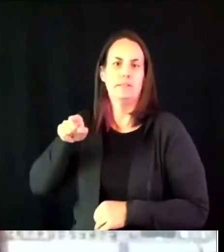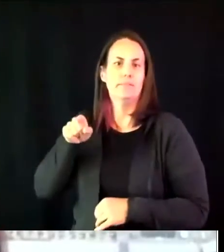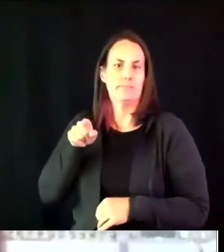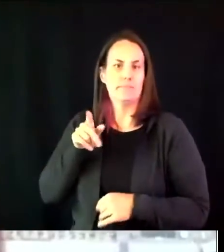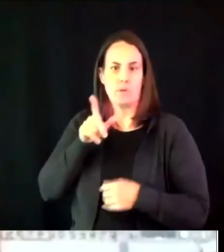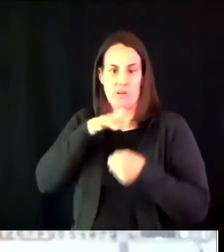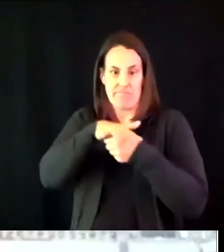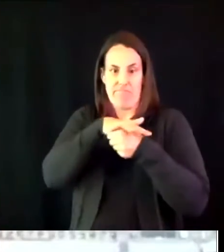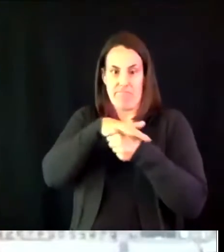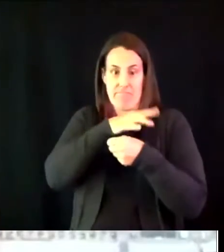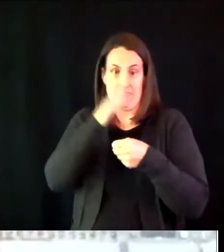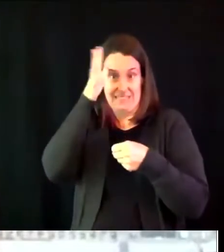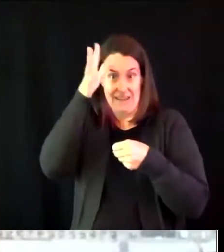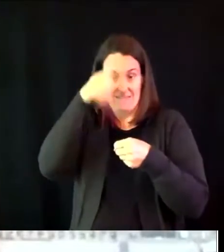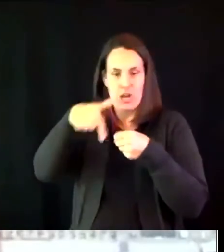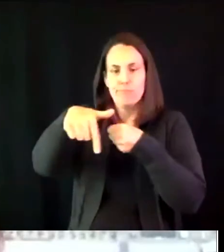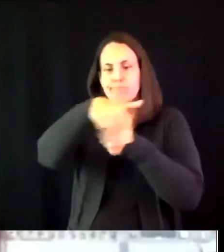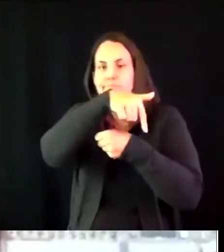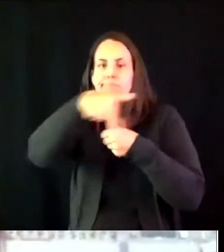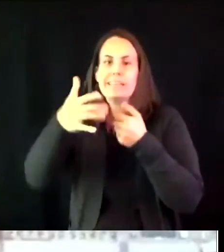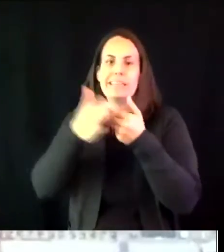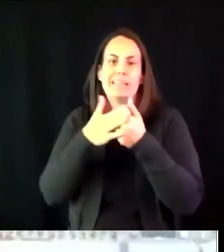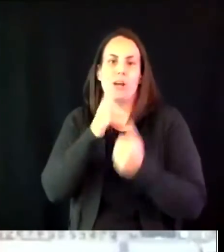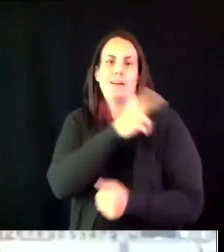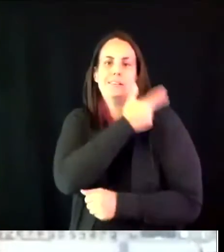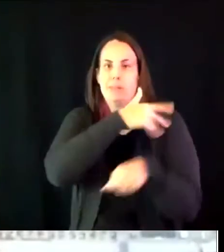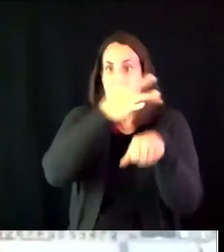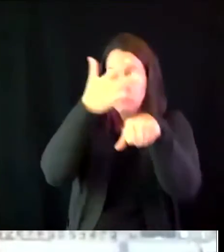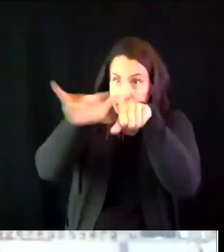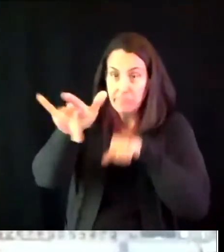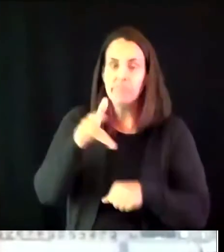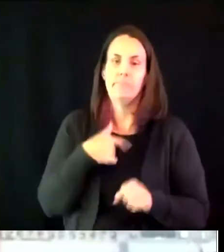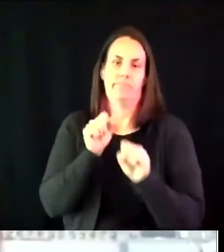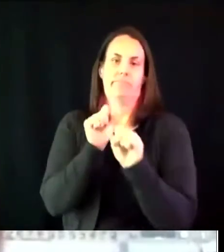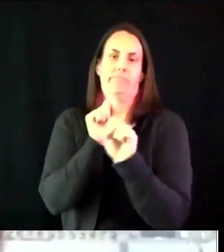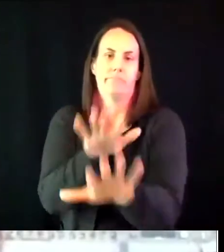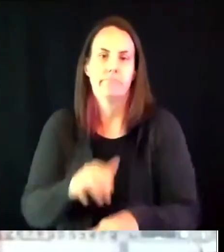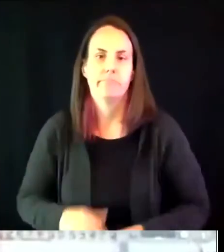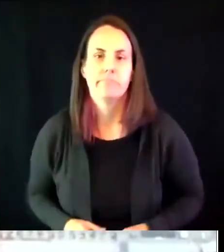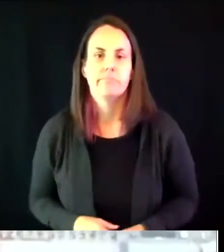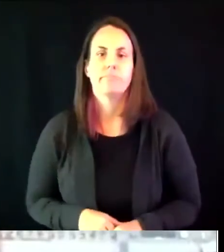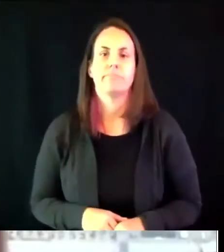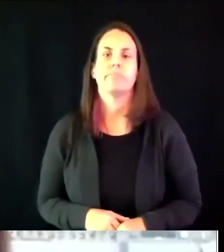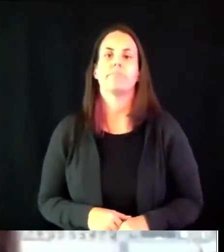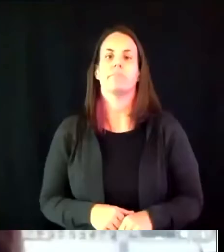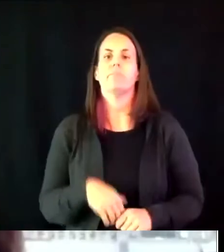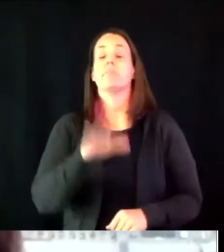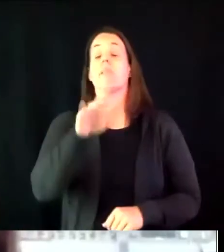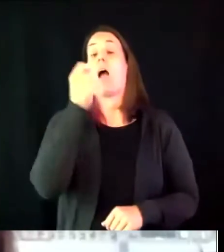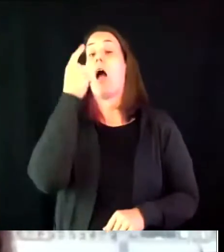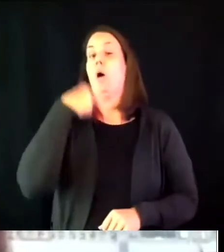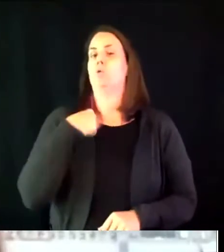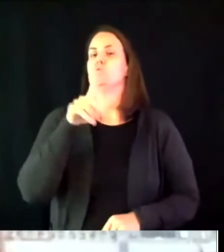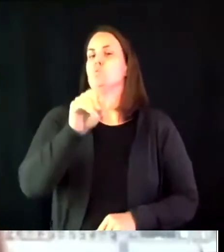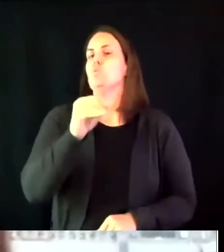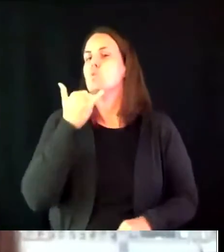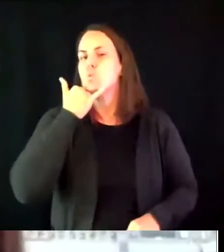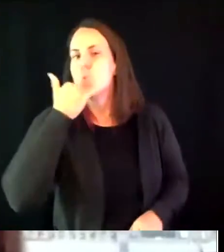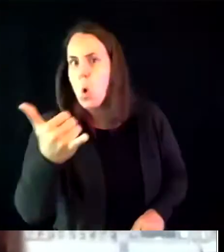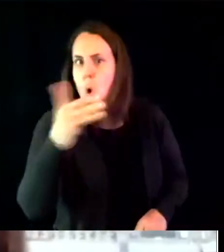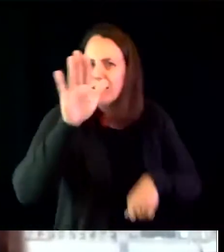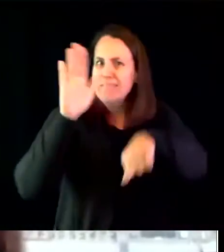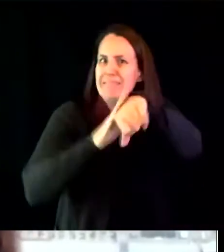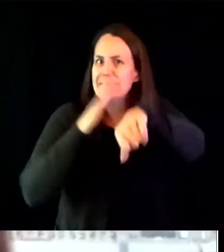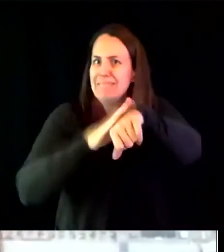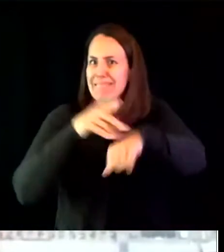that hospital. And of course, calls are made ahead of time to that hospital as we are stabilizing the patient and preparing